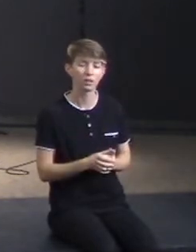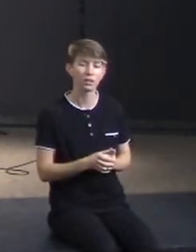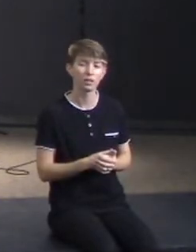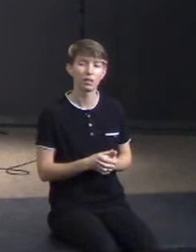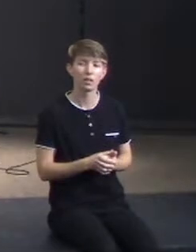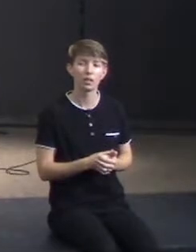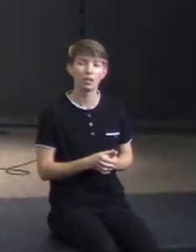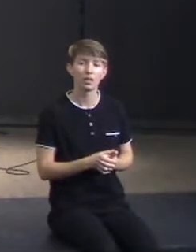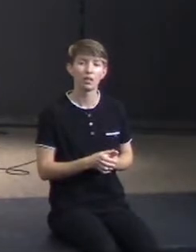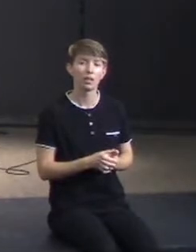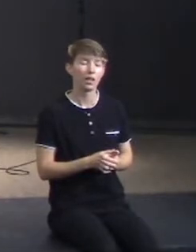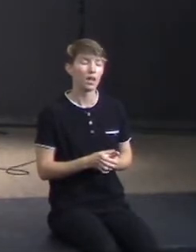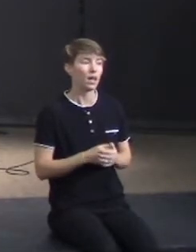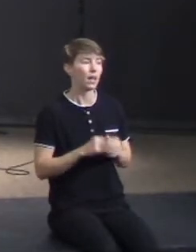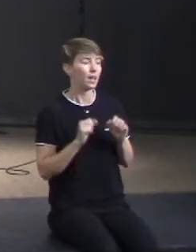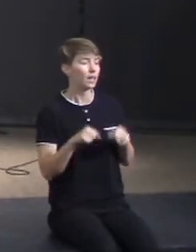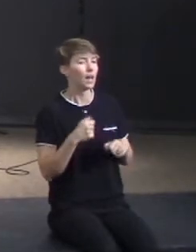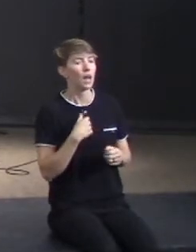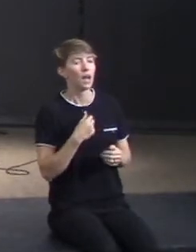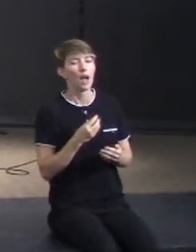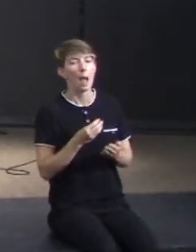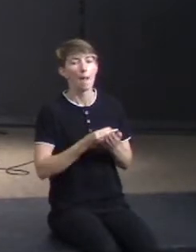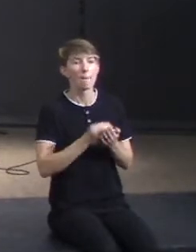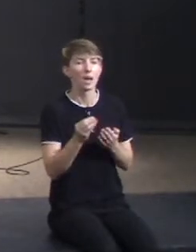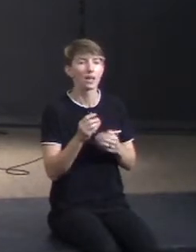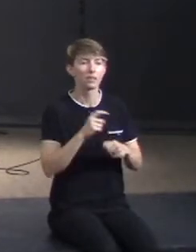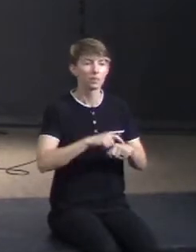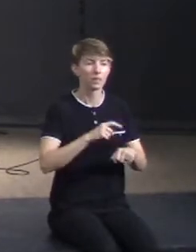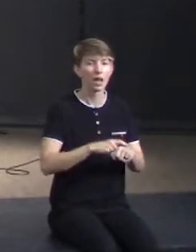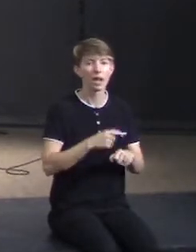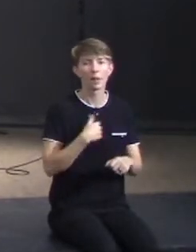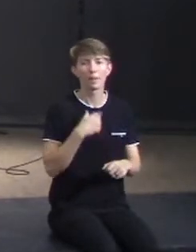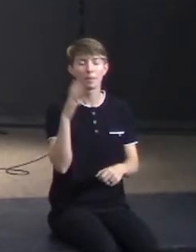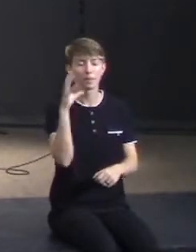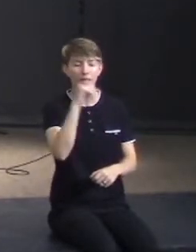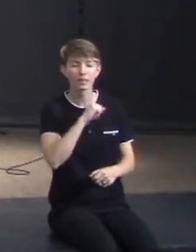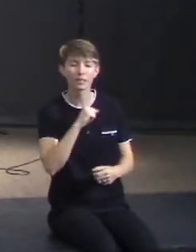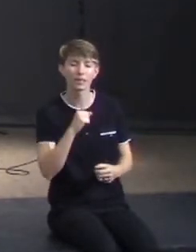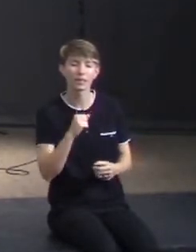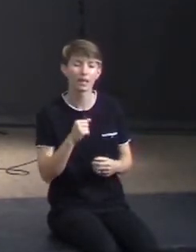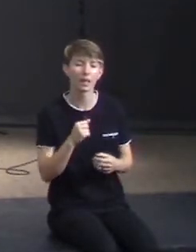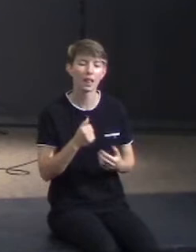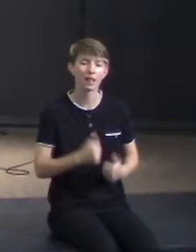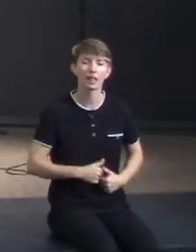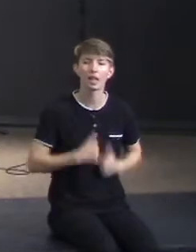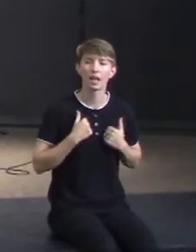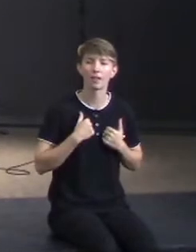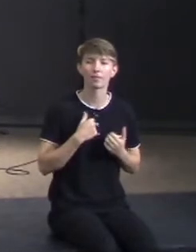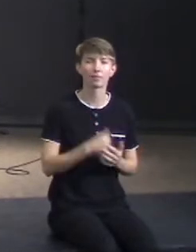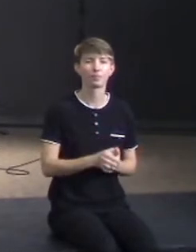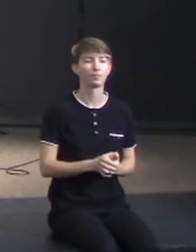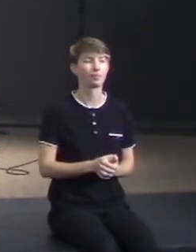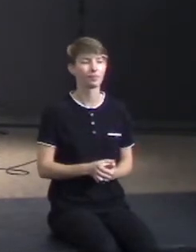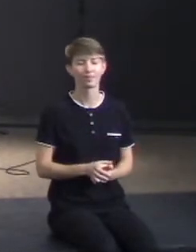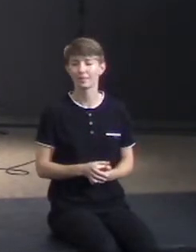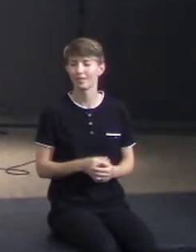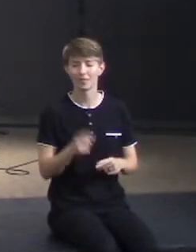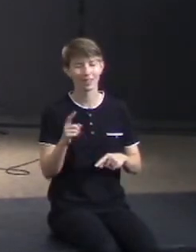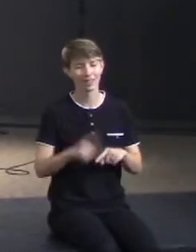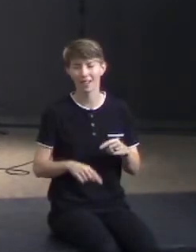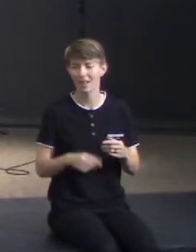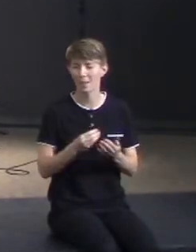Hey, can I buy some time? I'm missing out on life because of all that I'm doing. Can I buy some time? You can't buy time